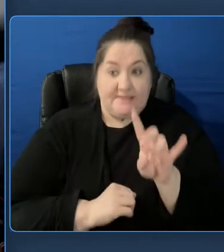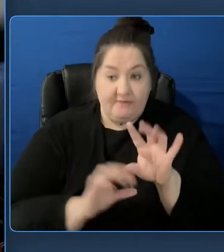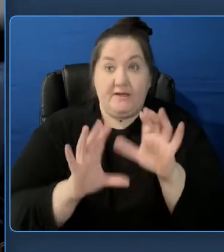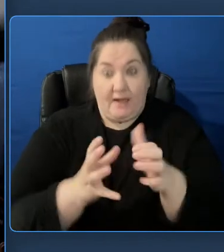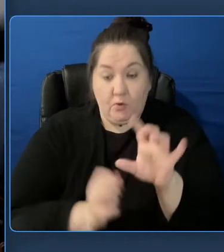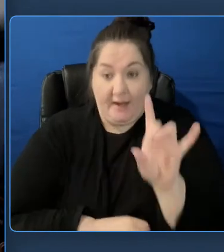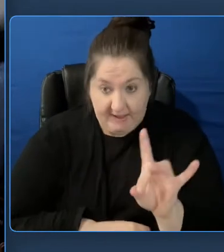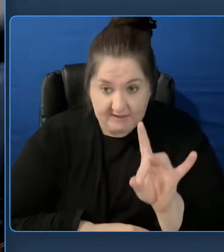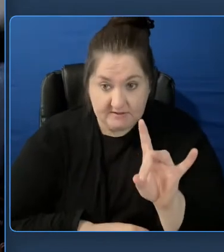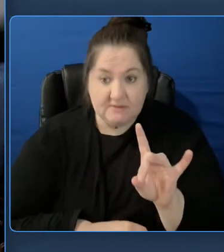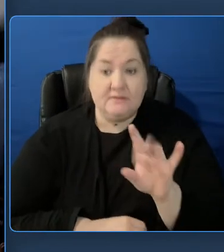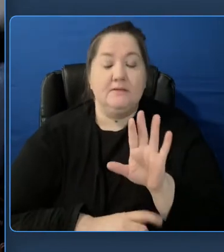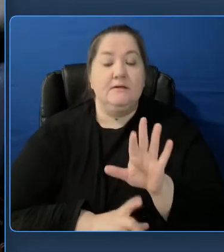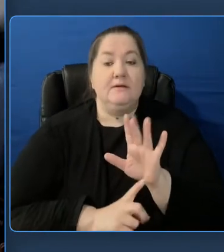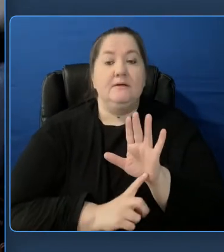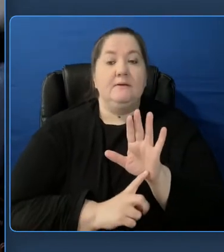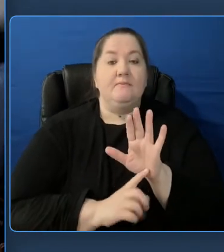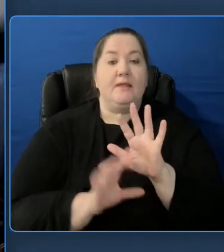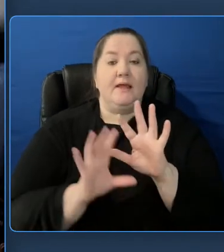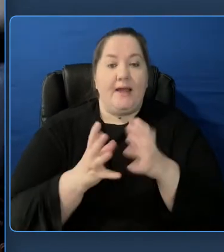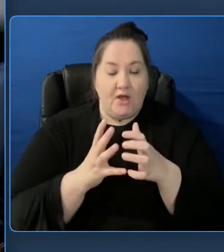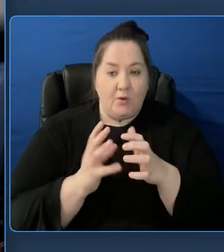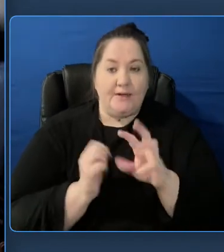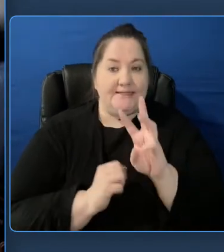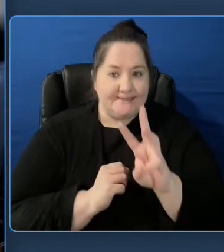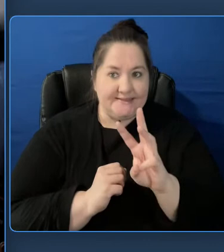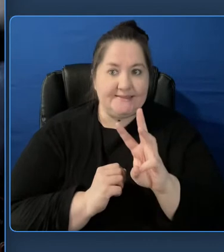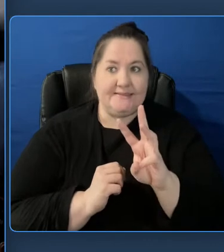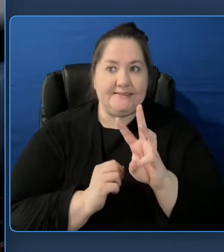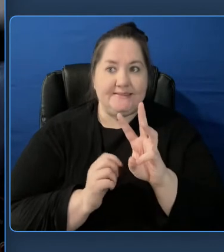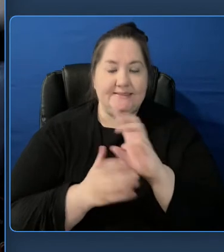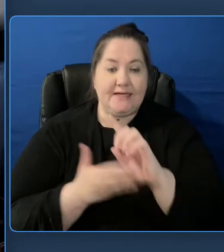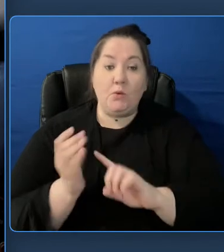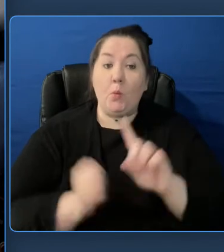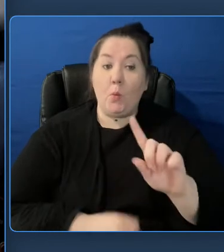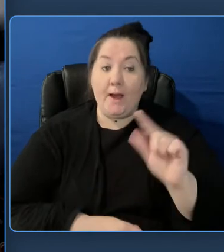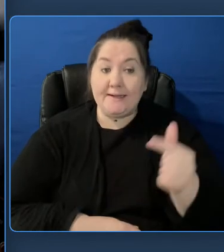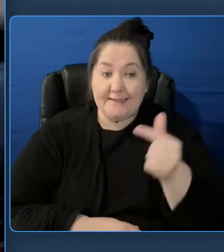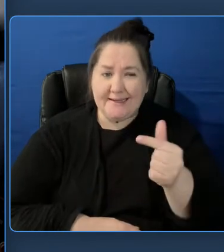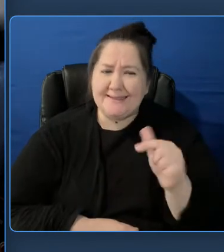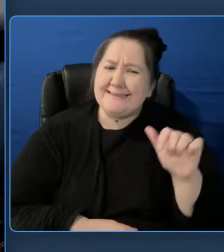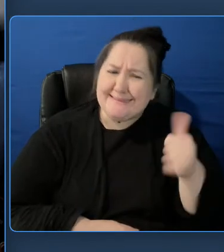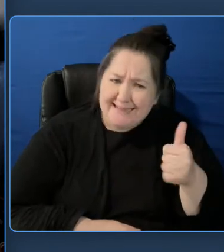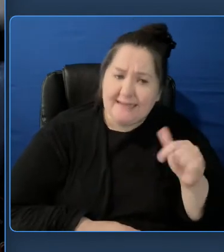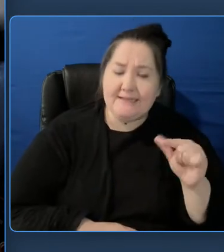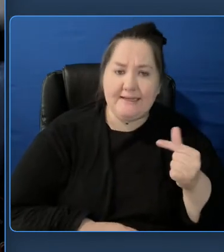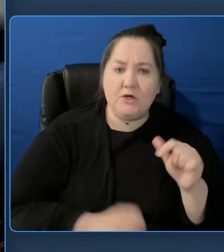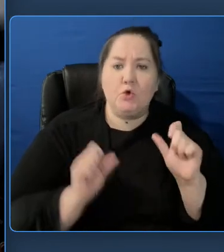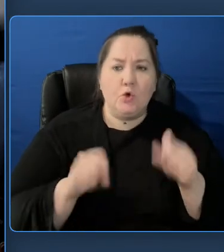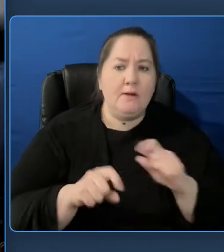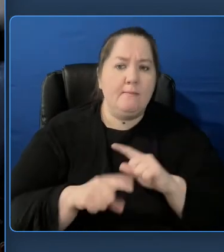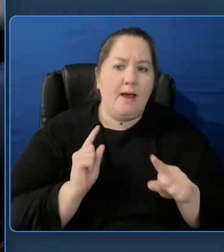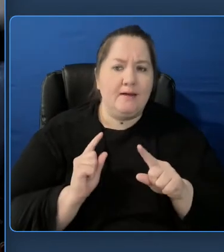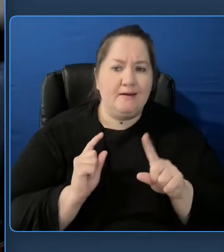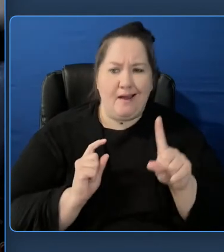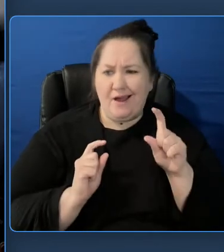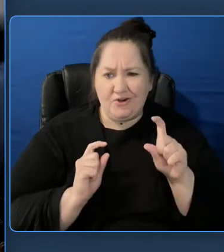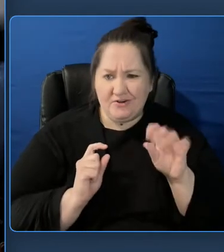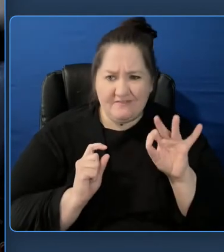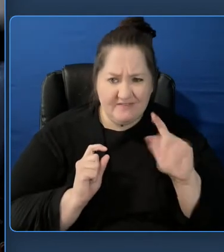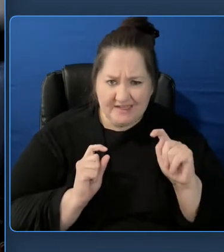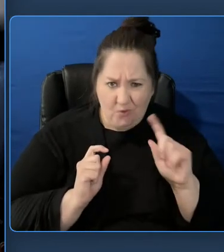8. So category 6 is designed for 1 gig. You can do 10 gig on category 6, but you can only go about 100